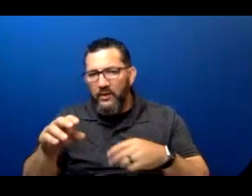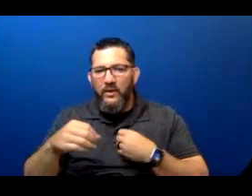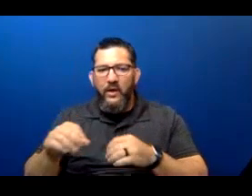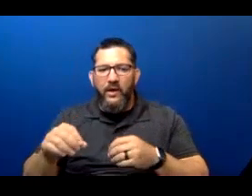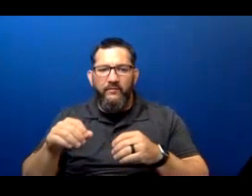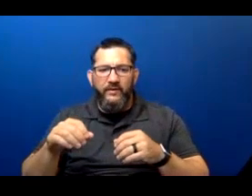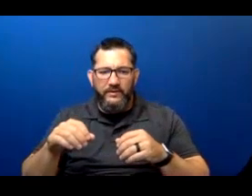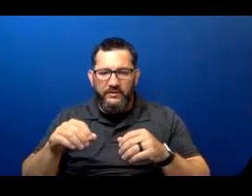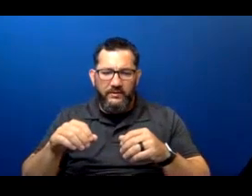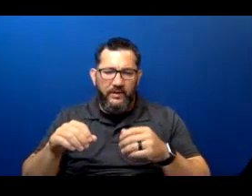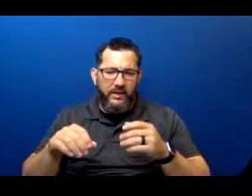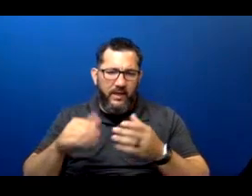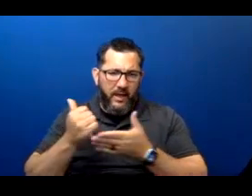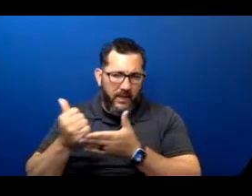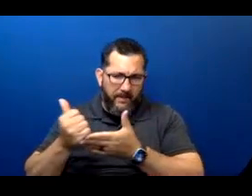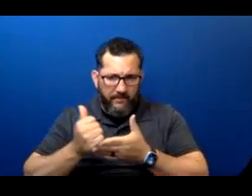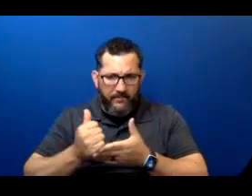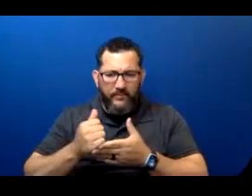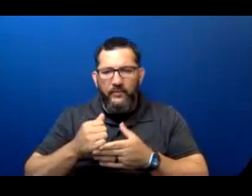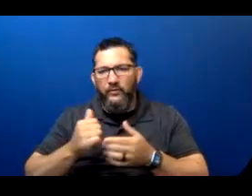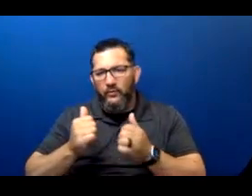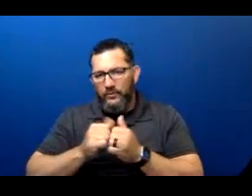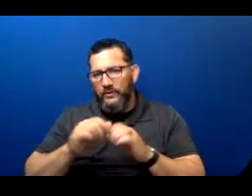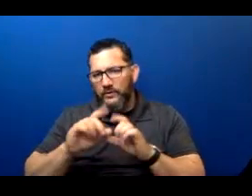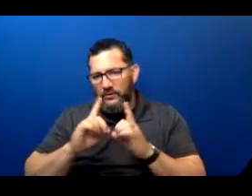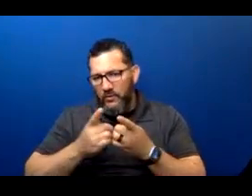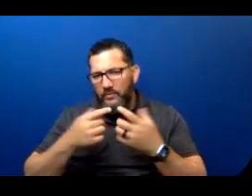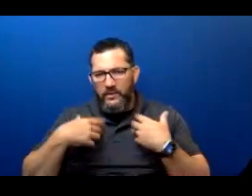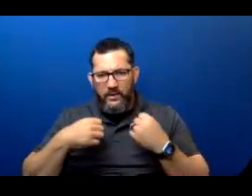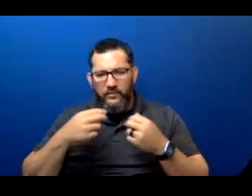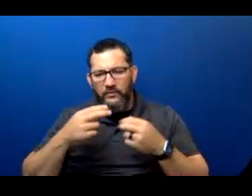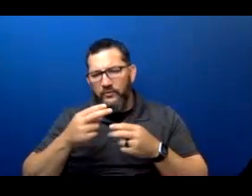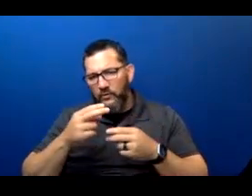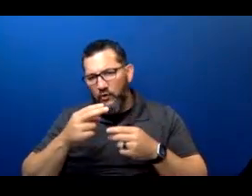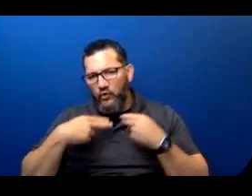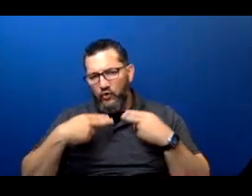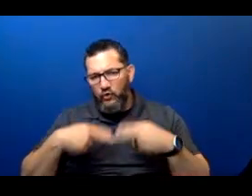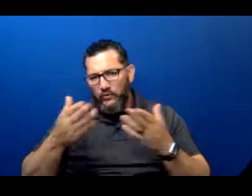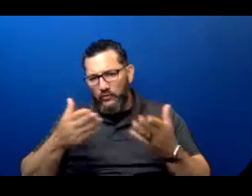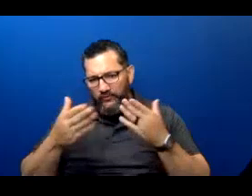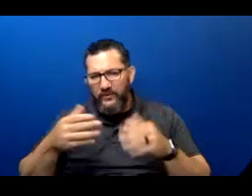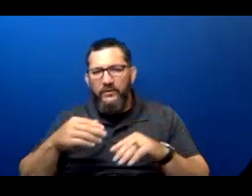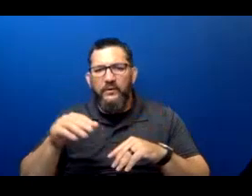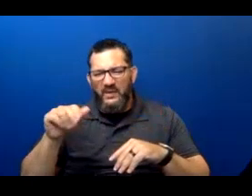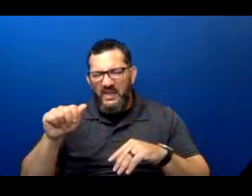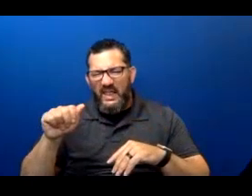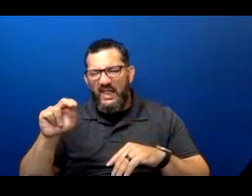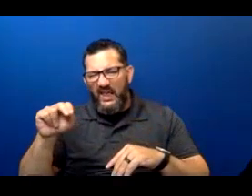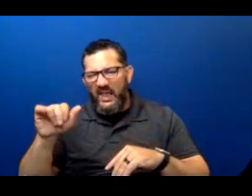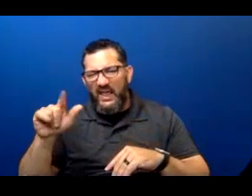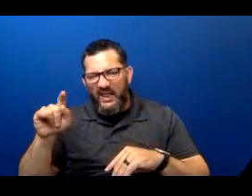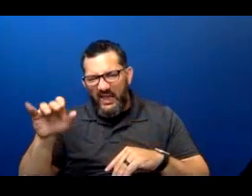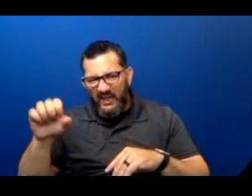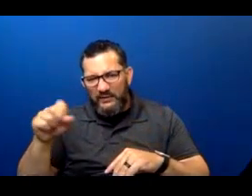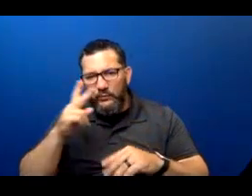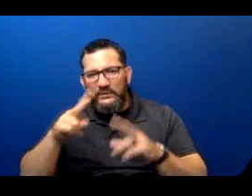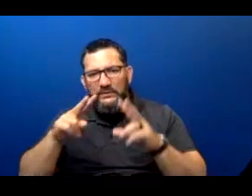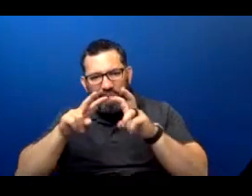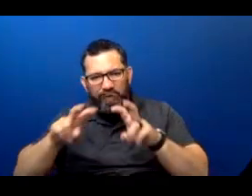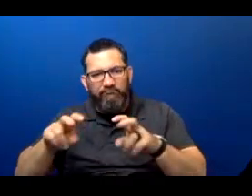Analytics within the Department of Health and Human Services was able to provide data on vaccination numbers for the